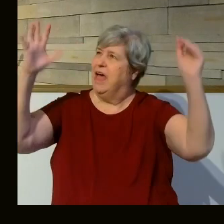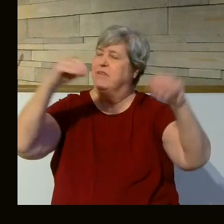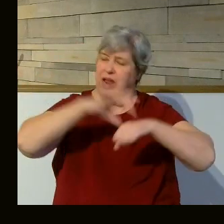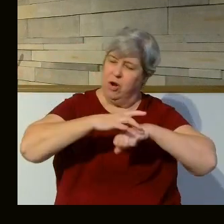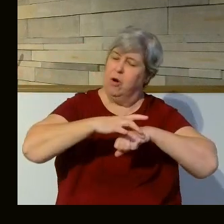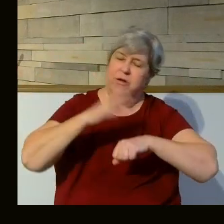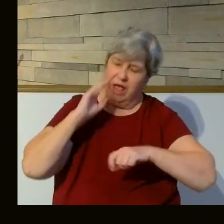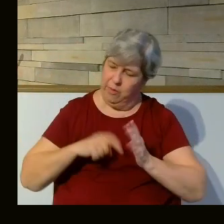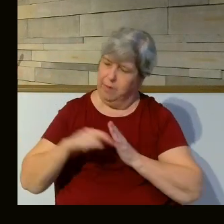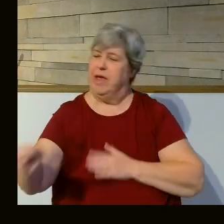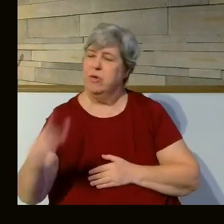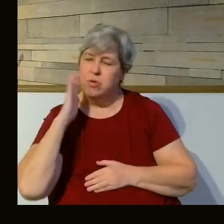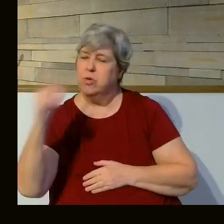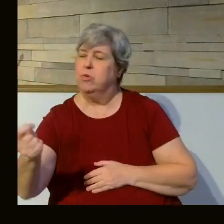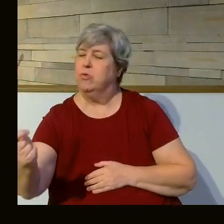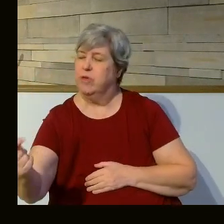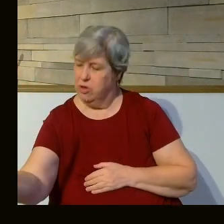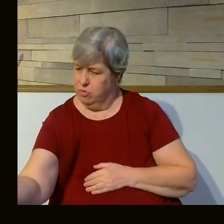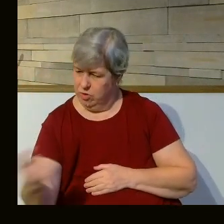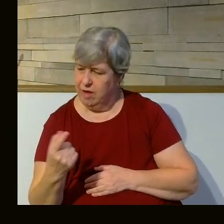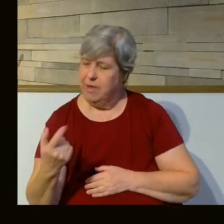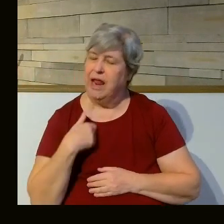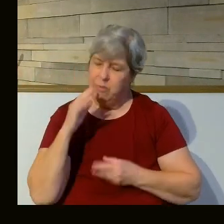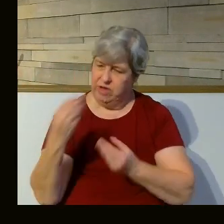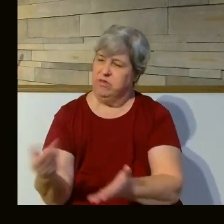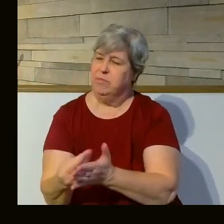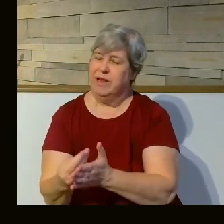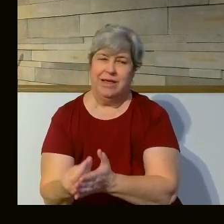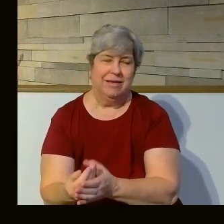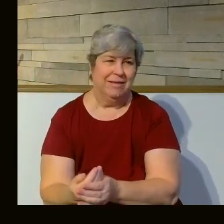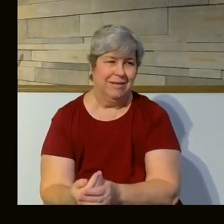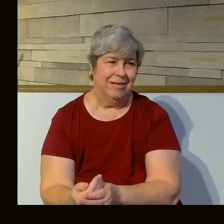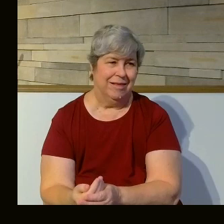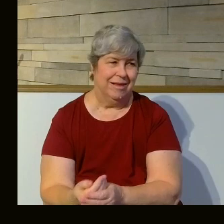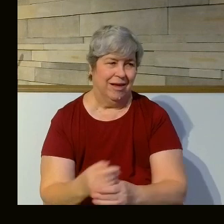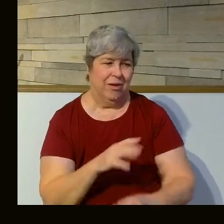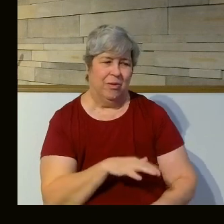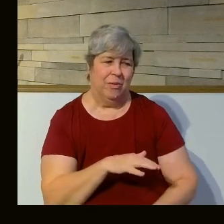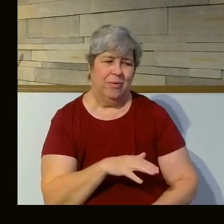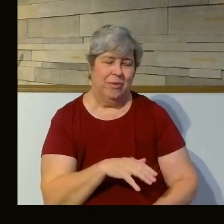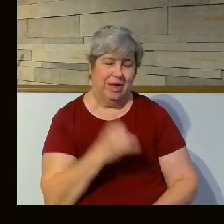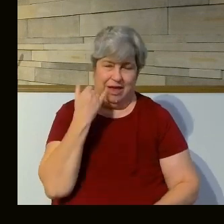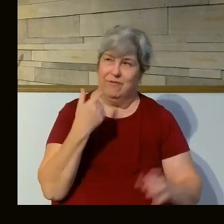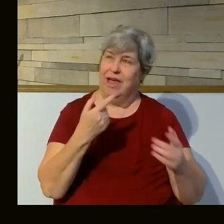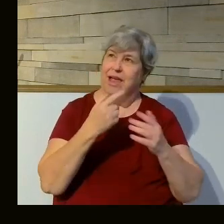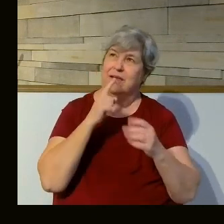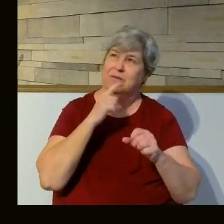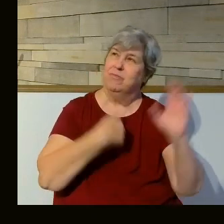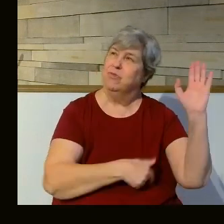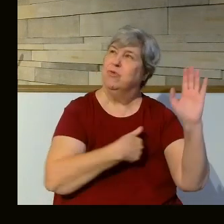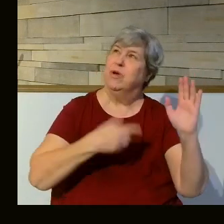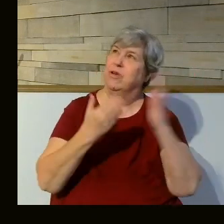do it. Come Tuesday, you come looking for your money, and it's like, you know what? You don't know the code, right? If I swear by heaven and